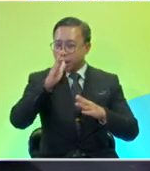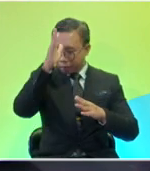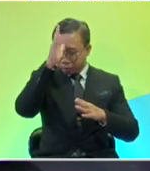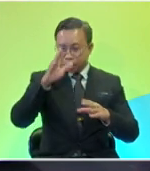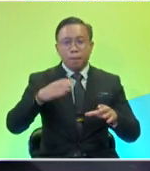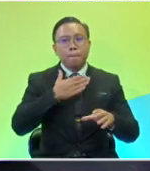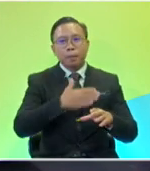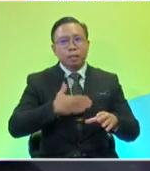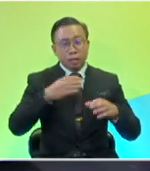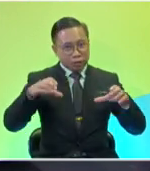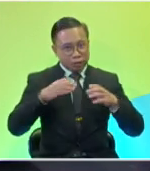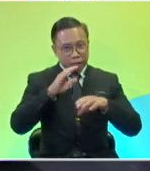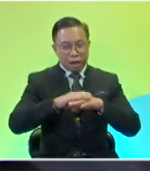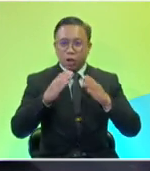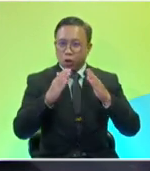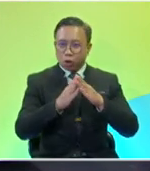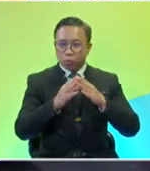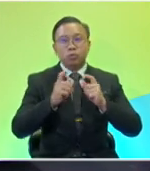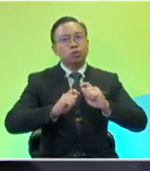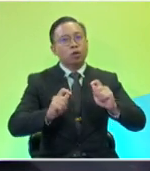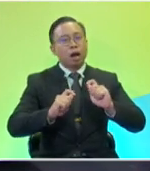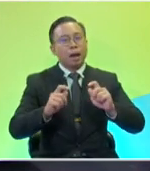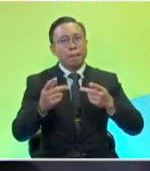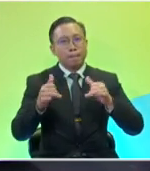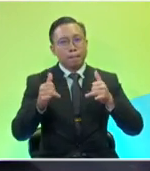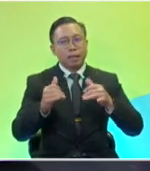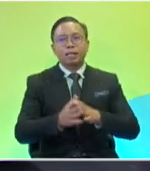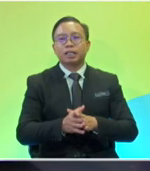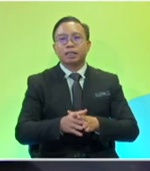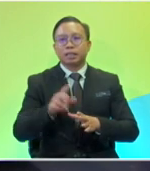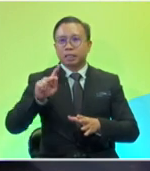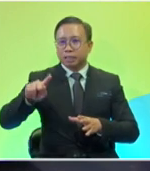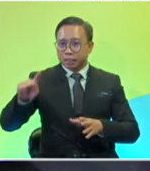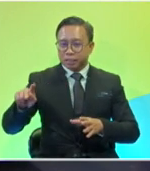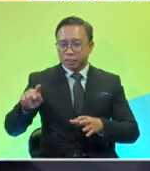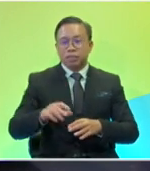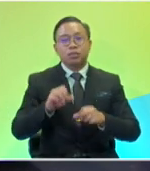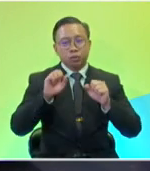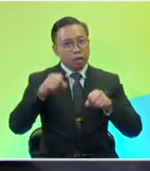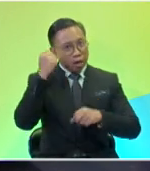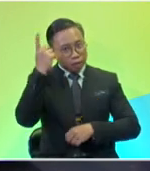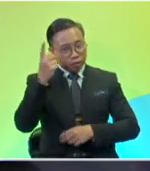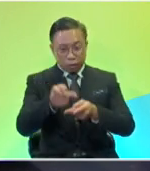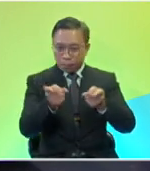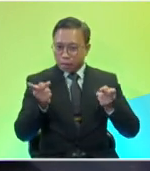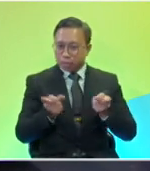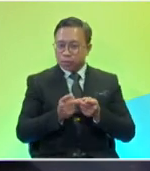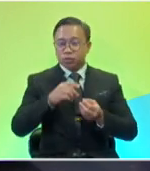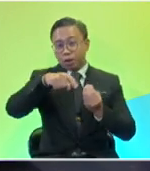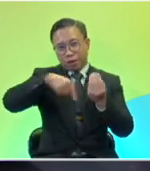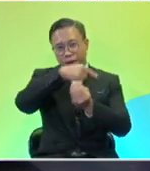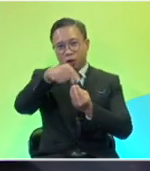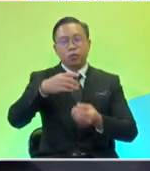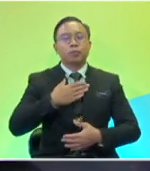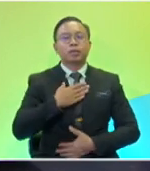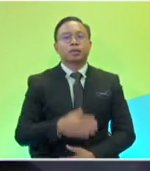create this game at your own house and try to play it, you know, with your kids as well. So they'll understand players around me a little bit better. Yeah.